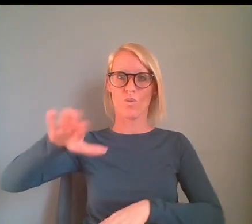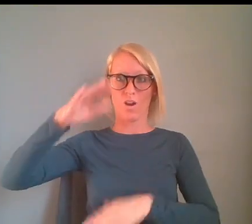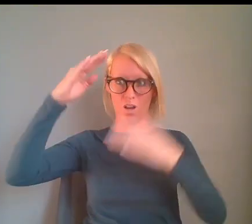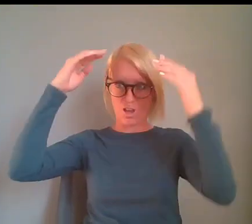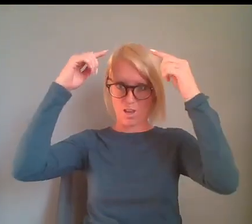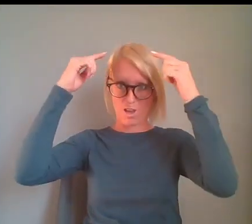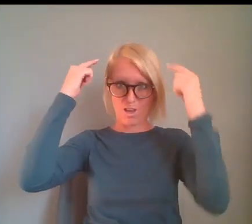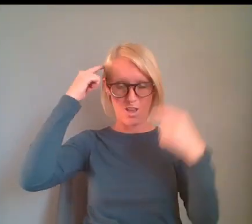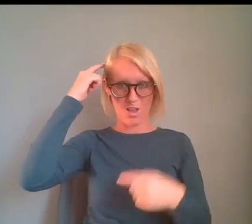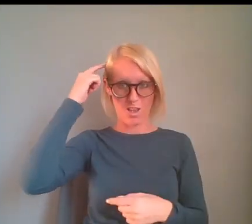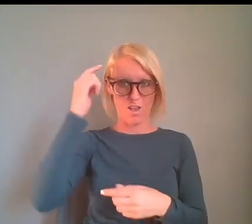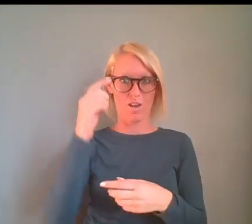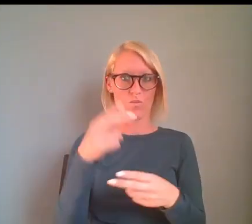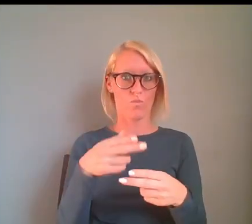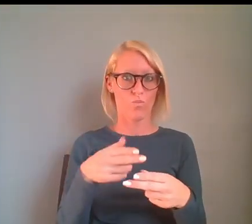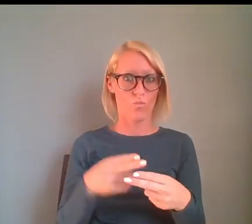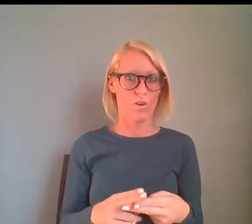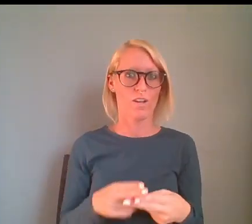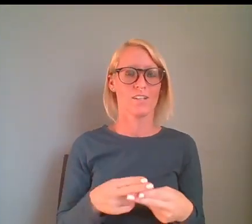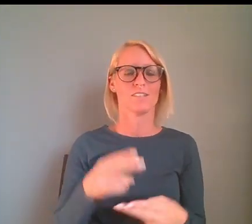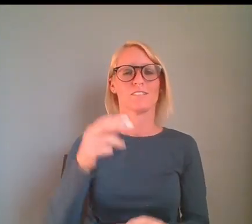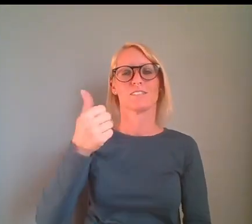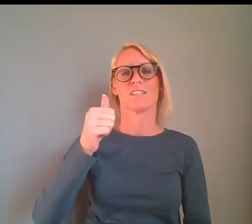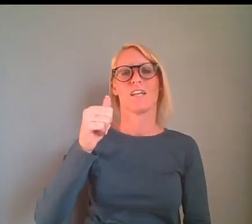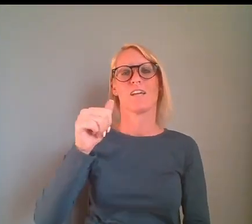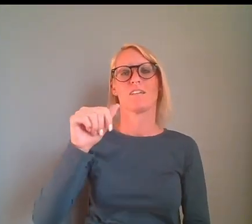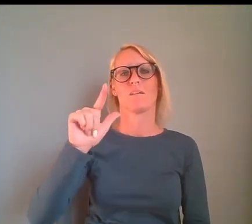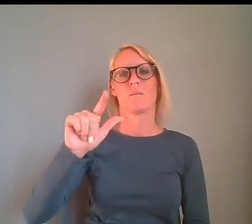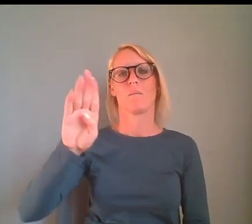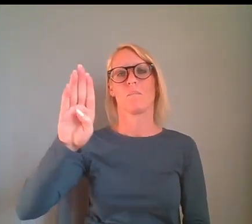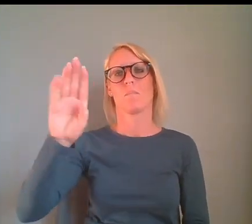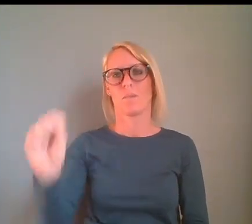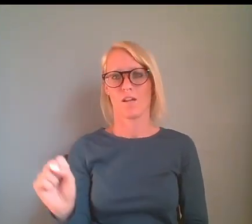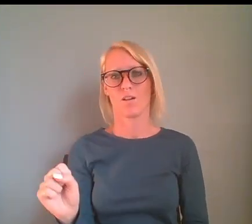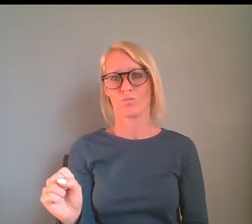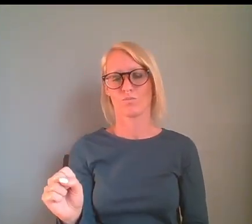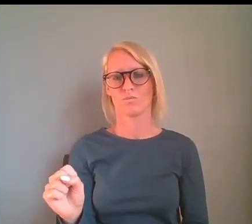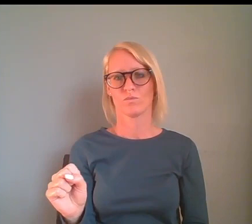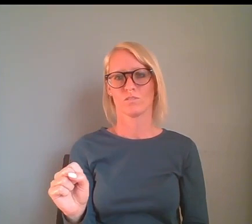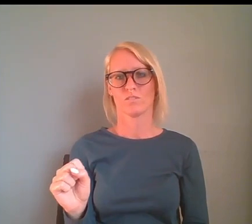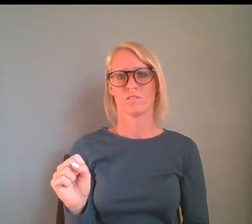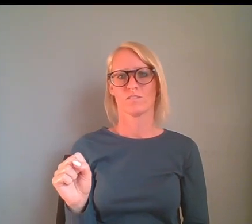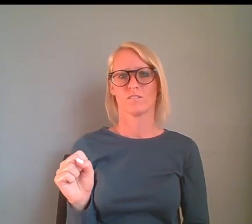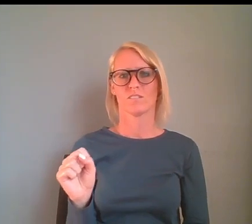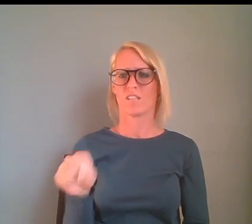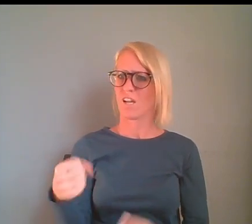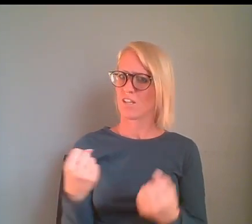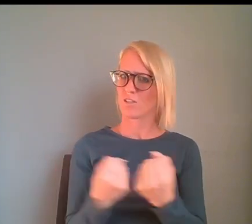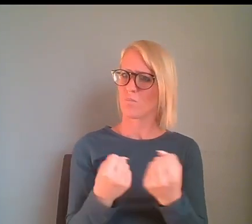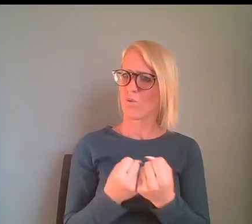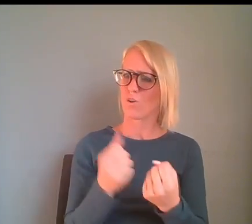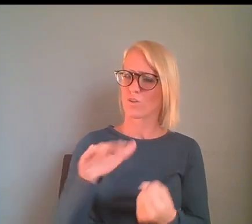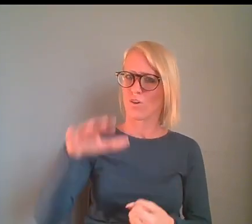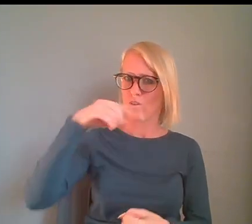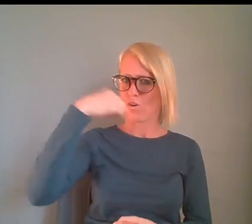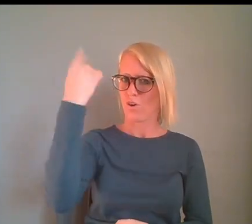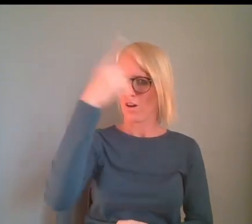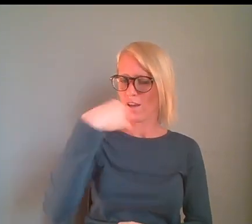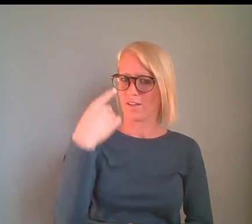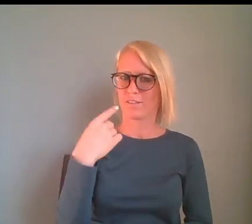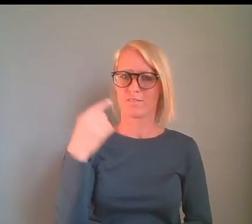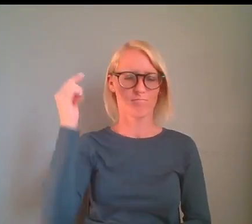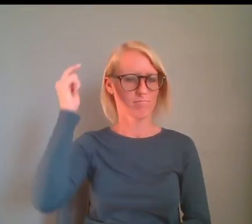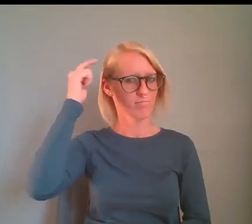pounds. So make your neck something that could really support that. So it's pretty